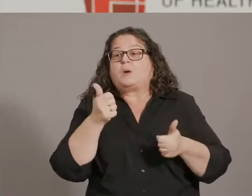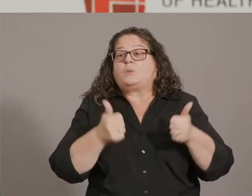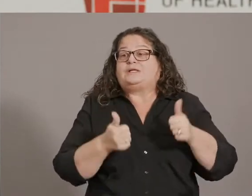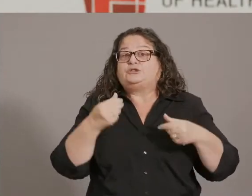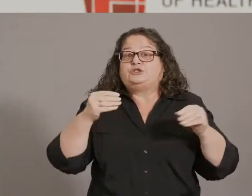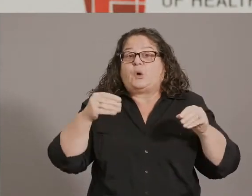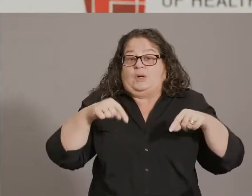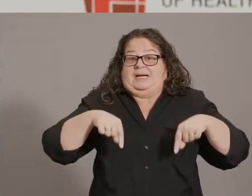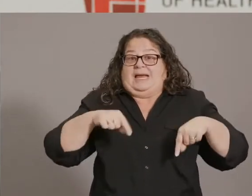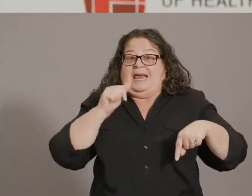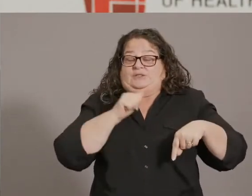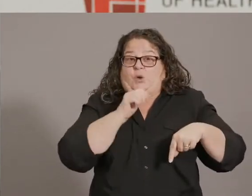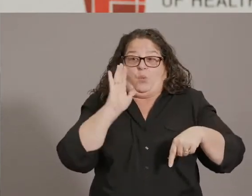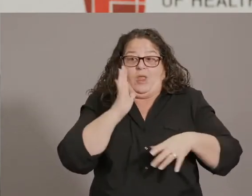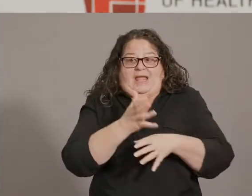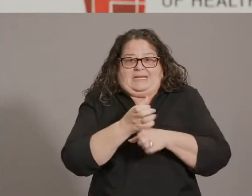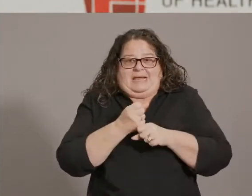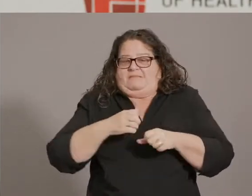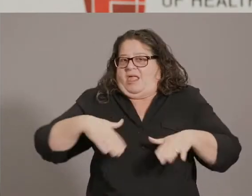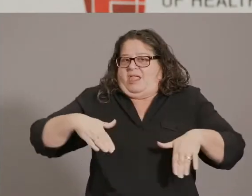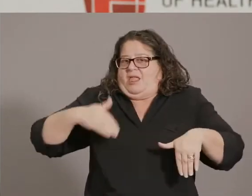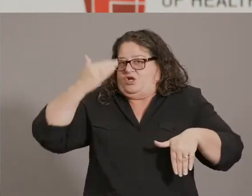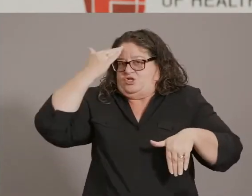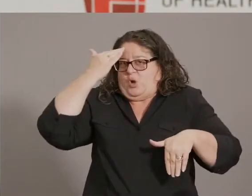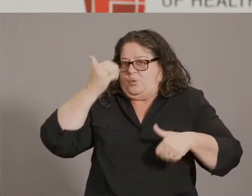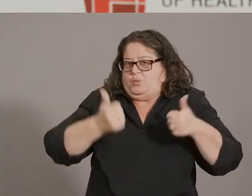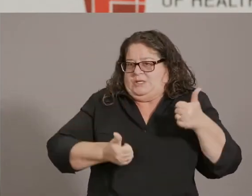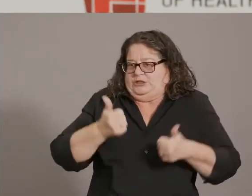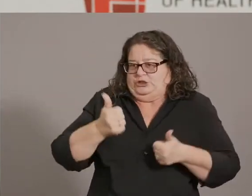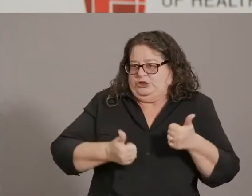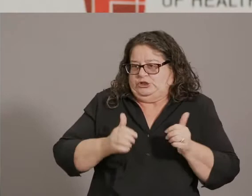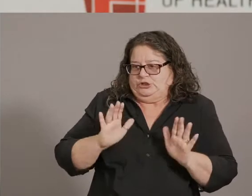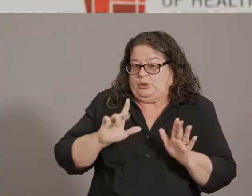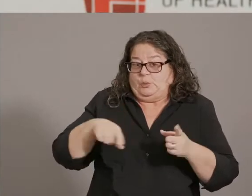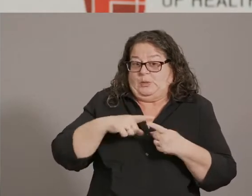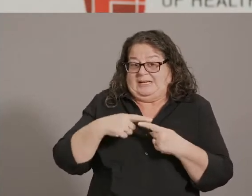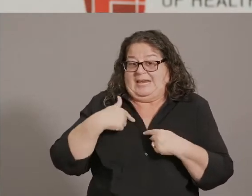those just yet, but as soon as we do, we will add them to the Find Vaccine tracker.